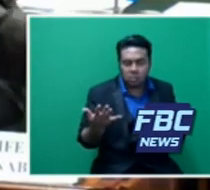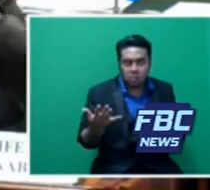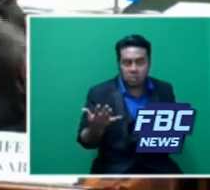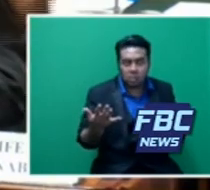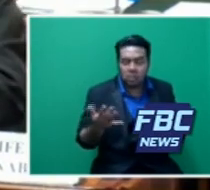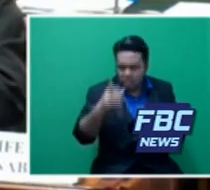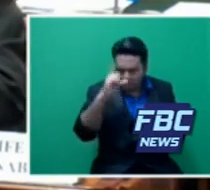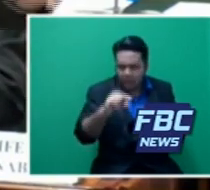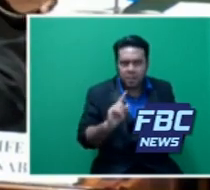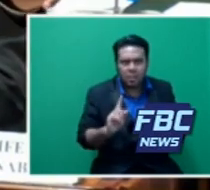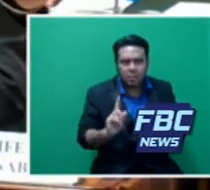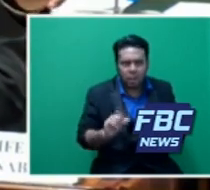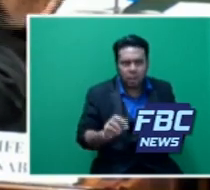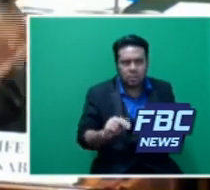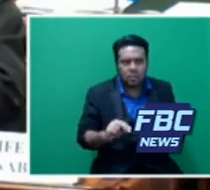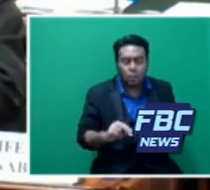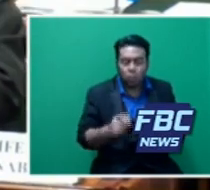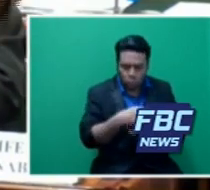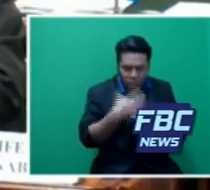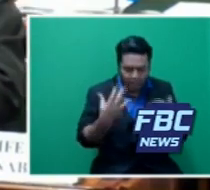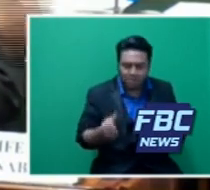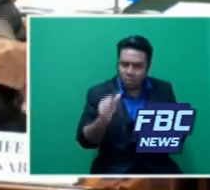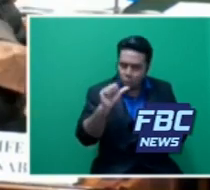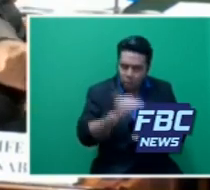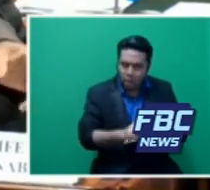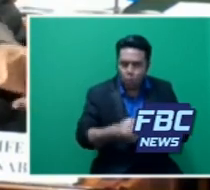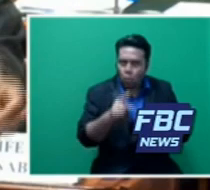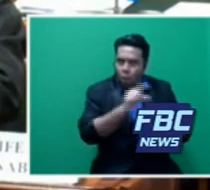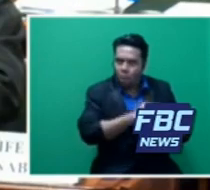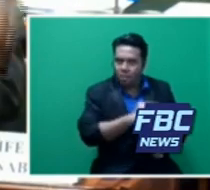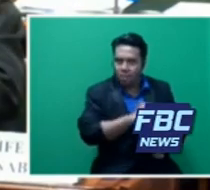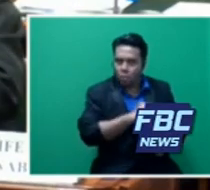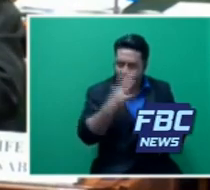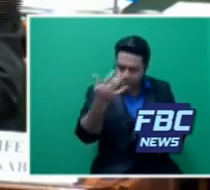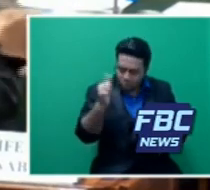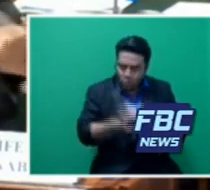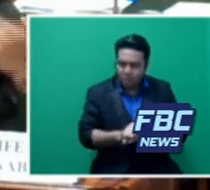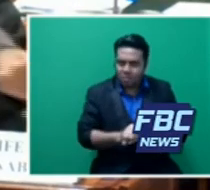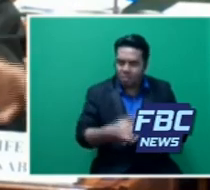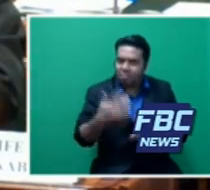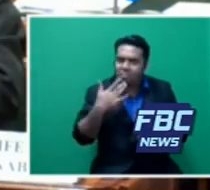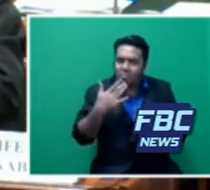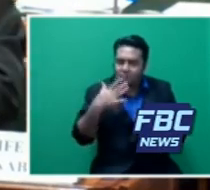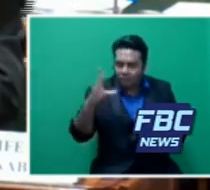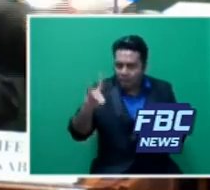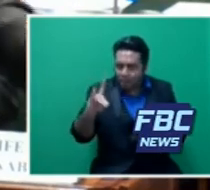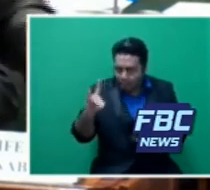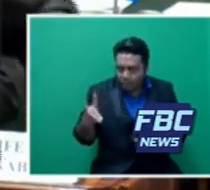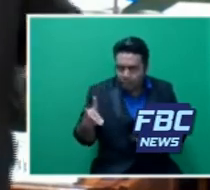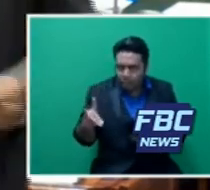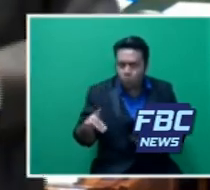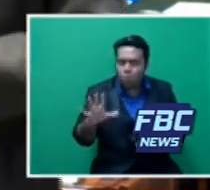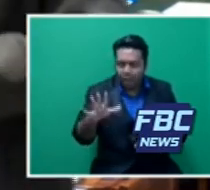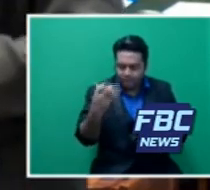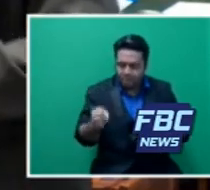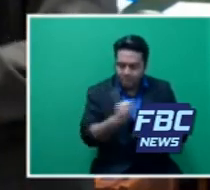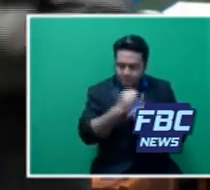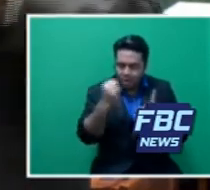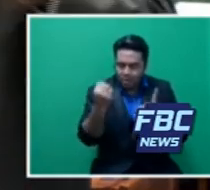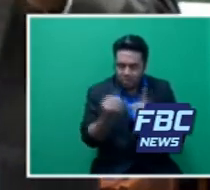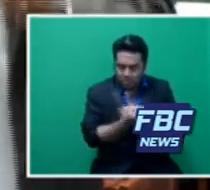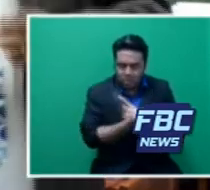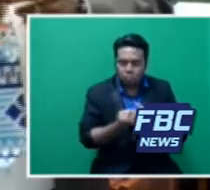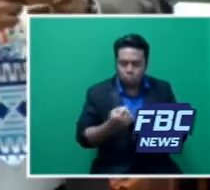Can be done. We have the right quality, we have the right breed, we also have the environment,